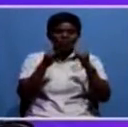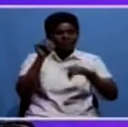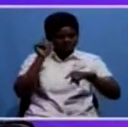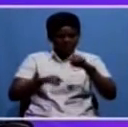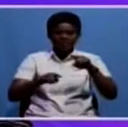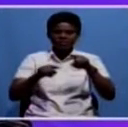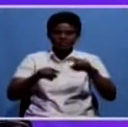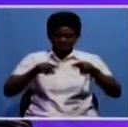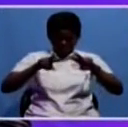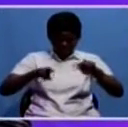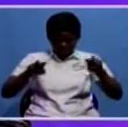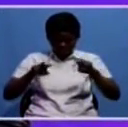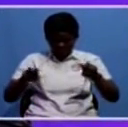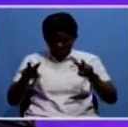be